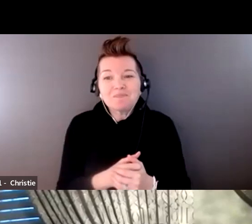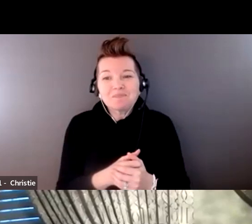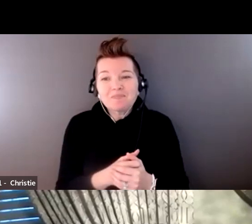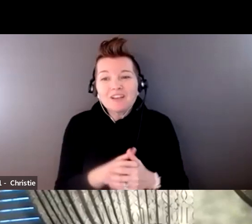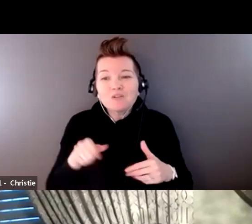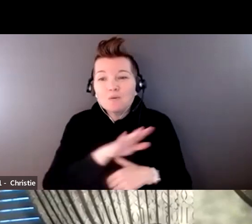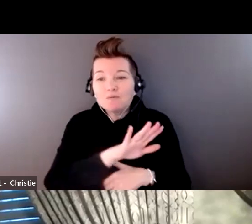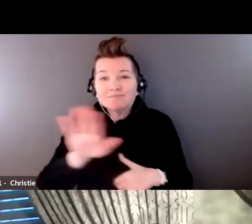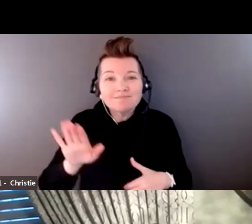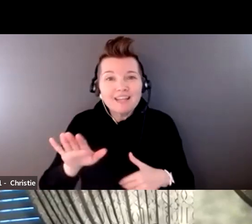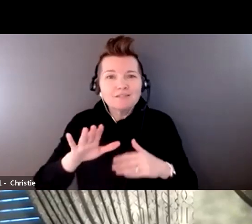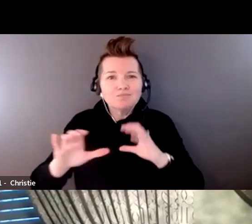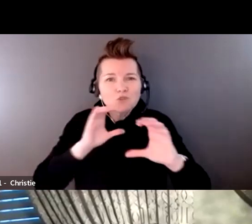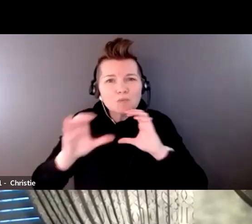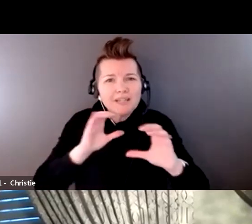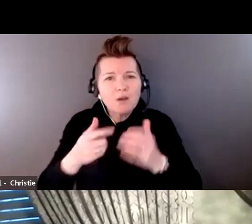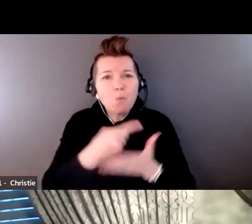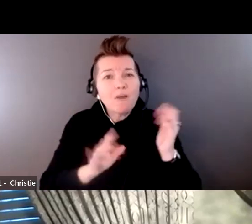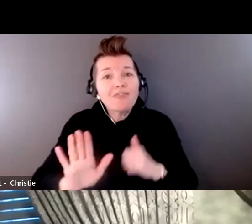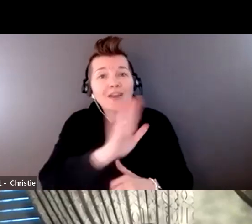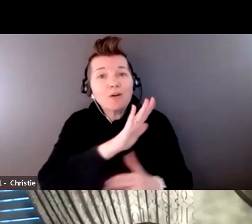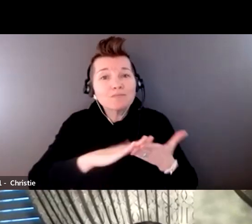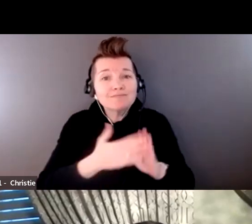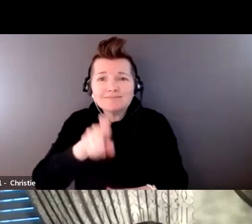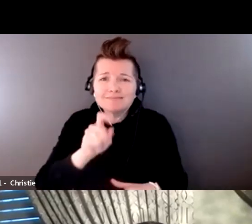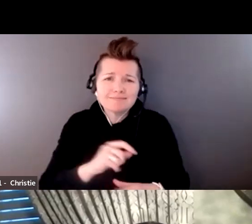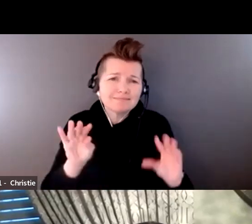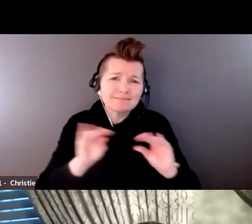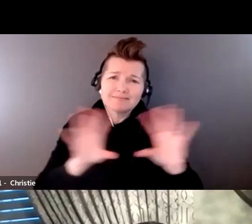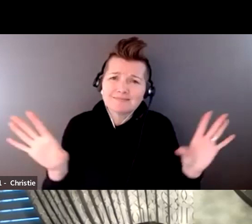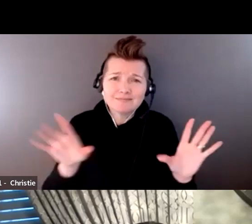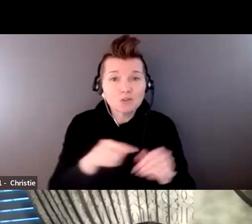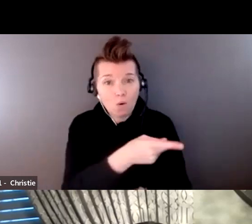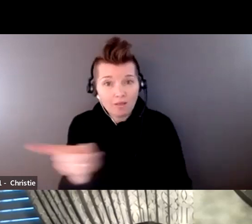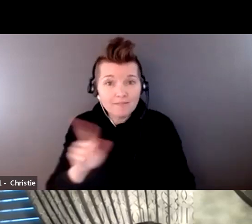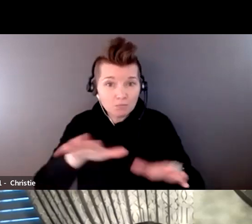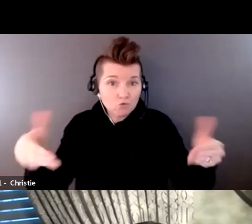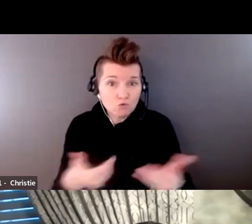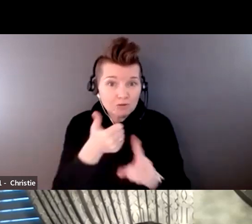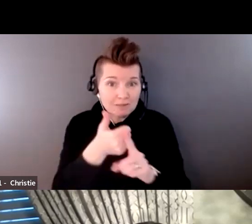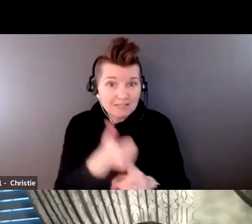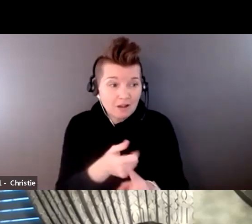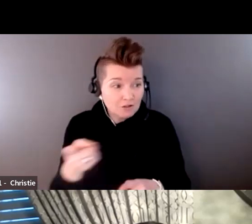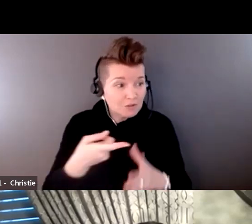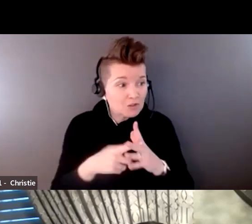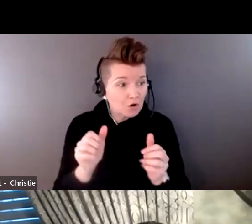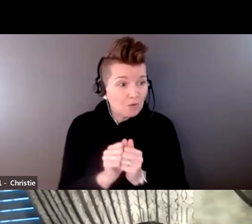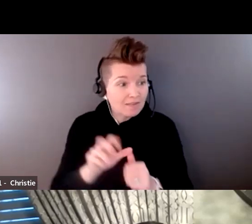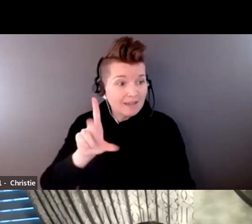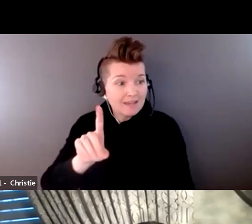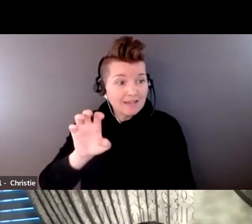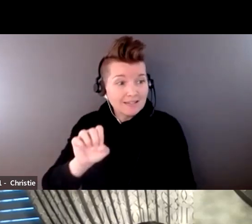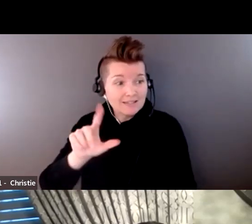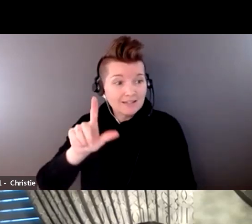respective communities. So I want to turn it to them to introduce themselves. Delaney, maybe we can start with you, just